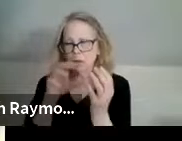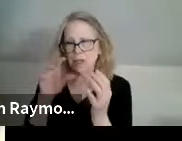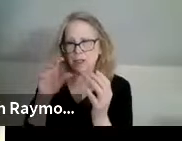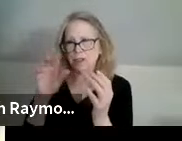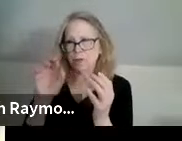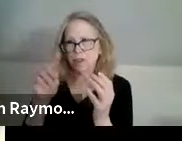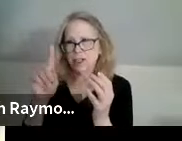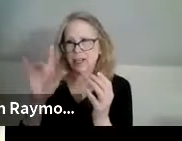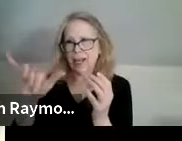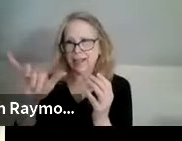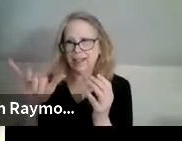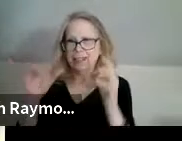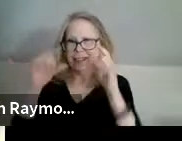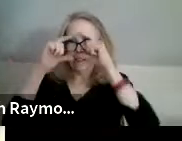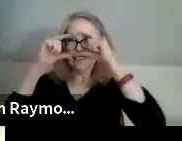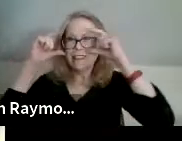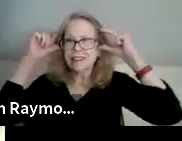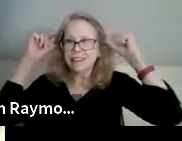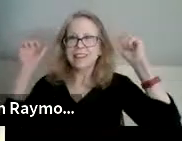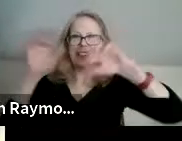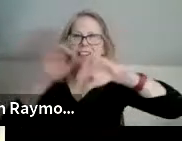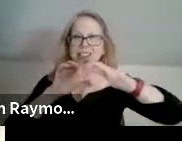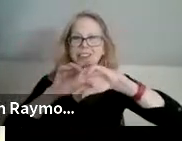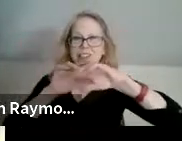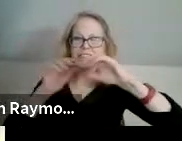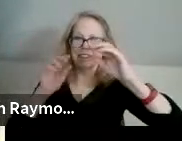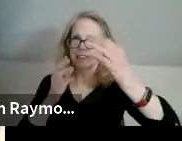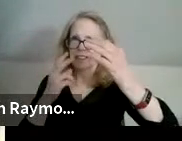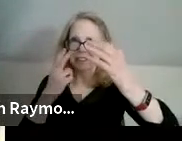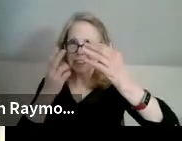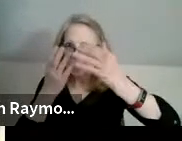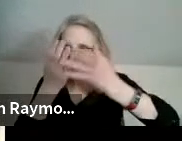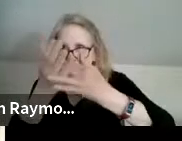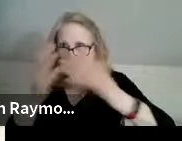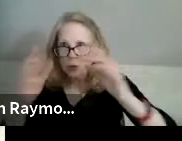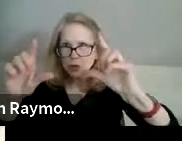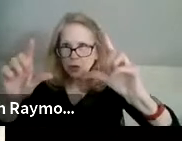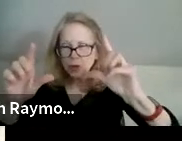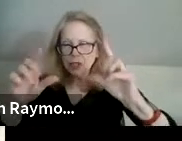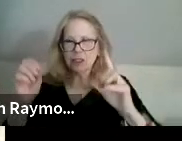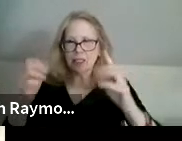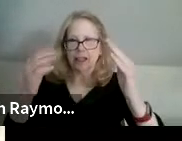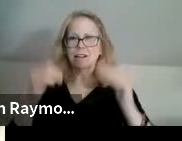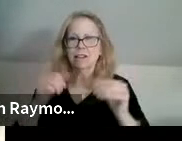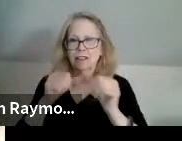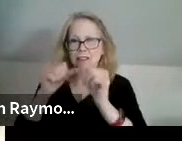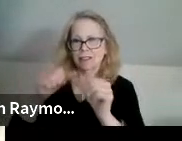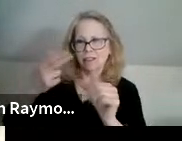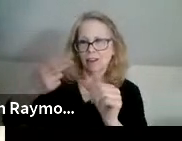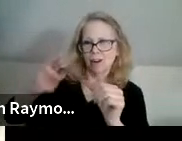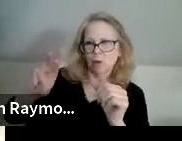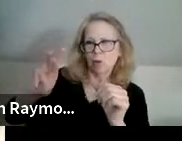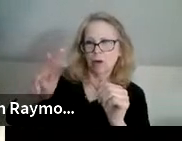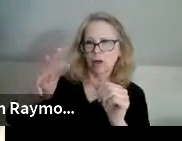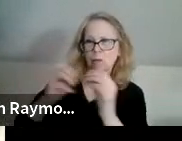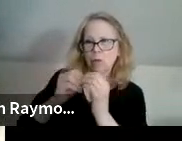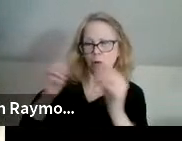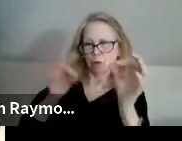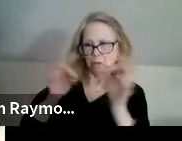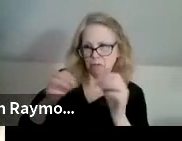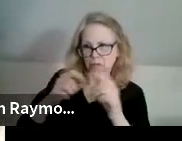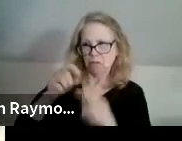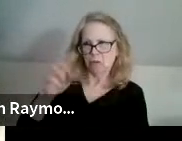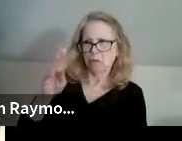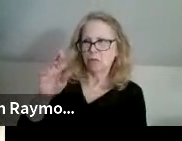a transparent screen. To continue the hardware topic, I'm going to turn it over to Bruce.